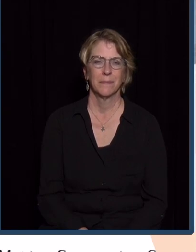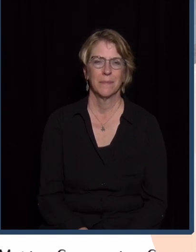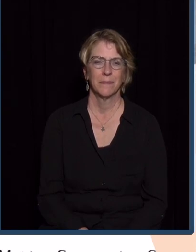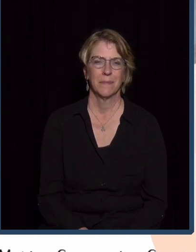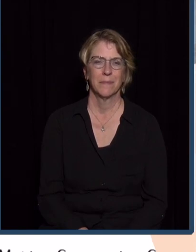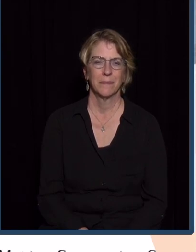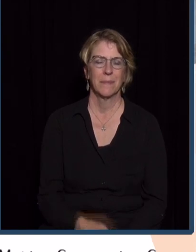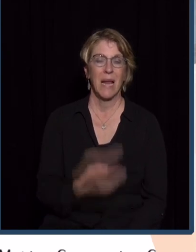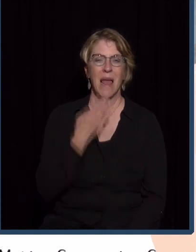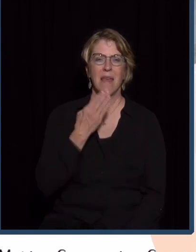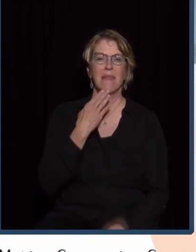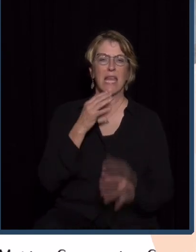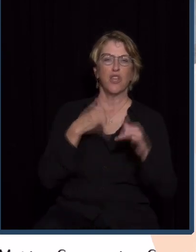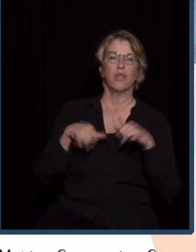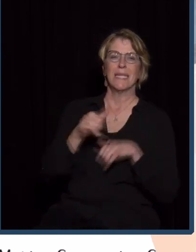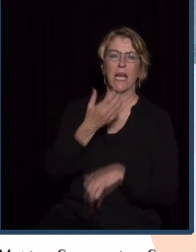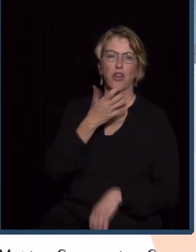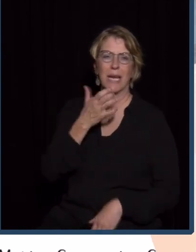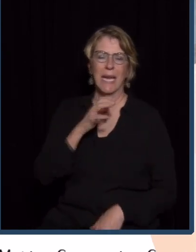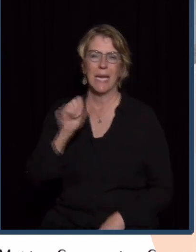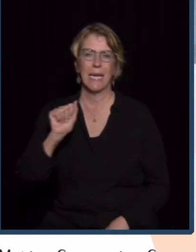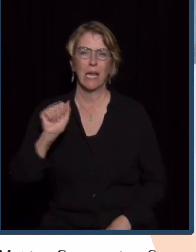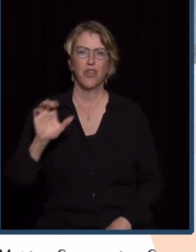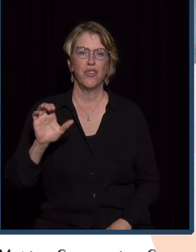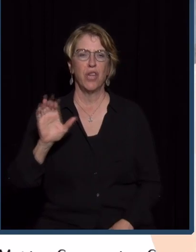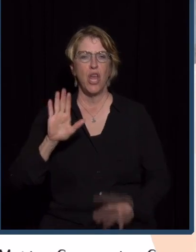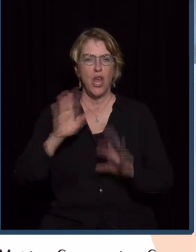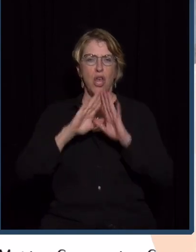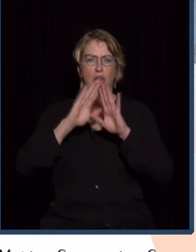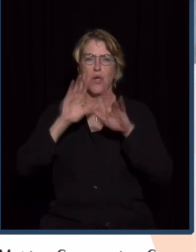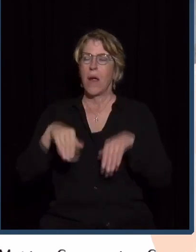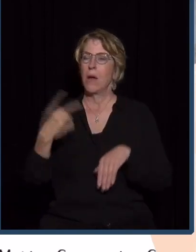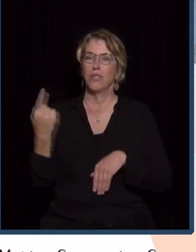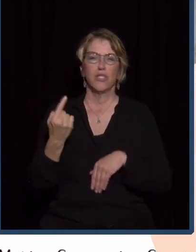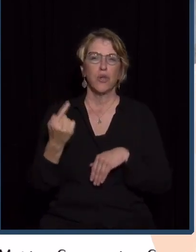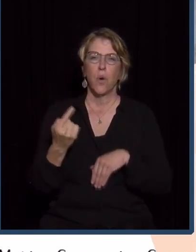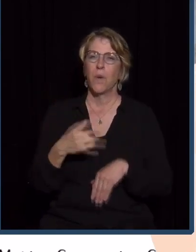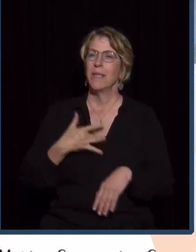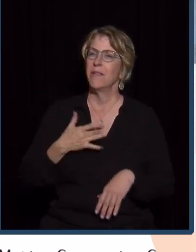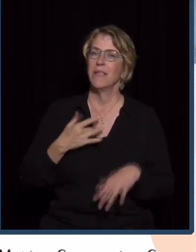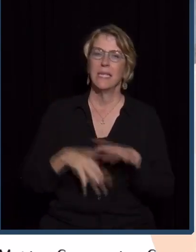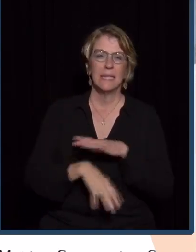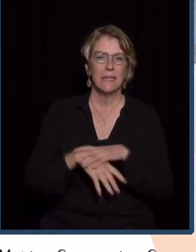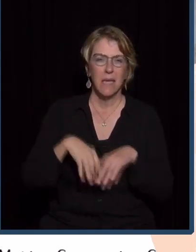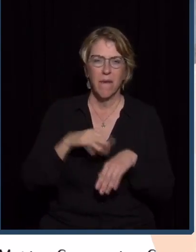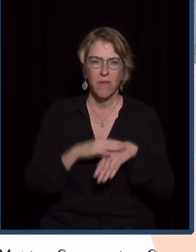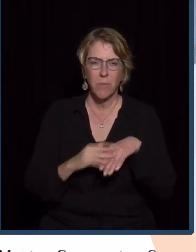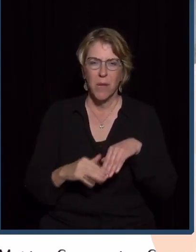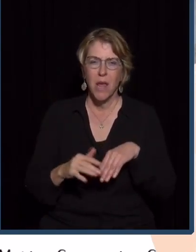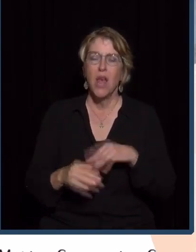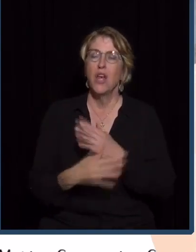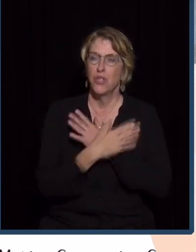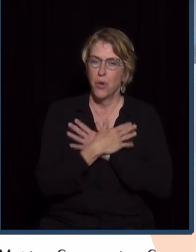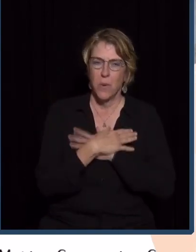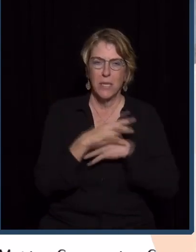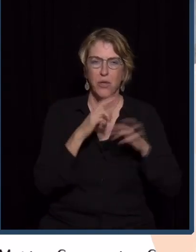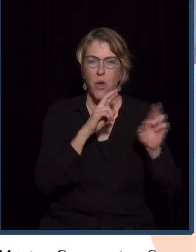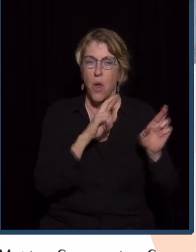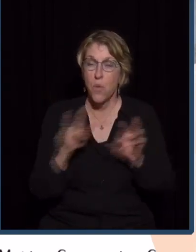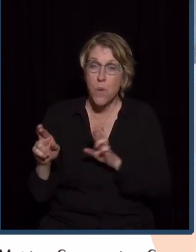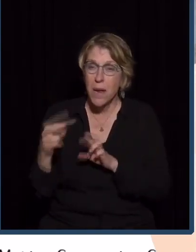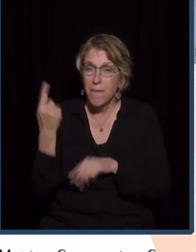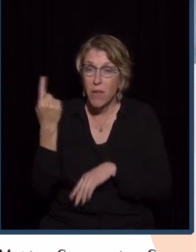Thanks to standard heating and air conditioning, your house is always comfortable, so you're rested and ready to take on the